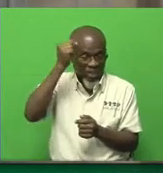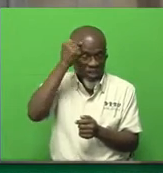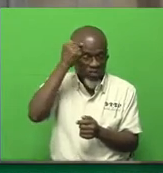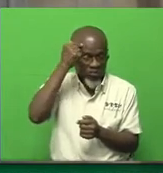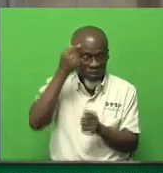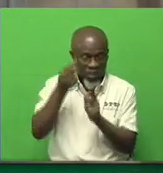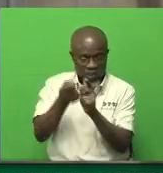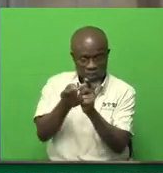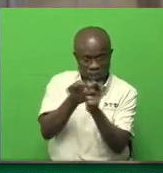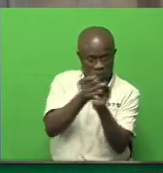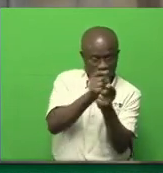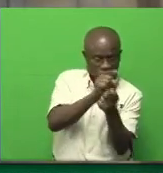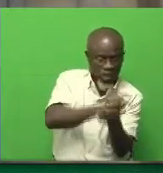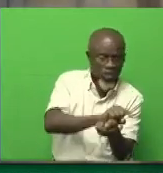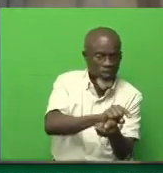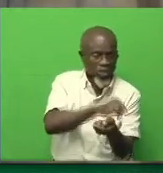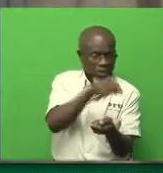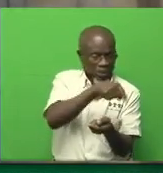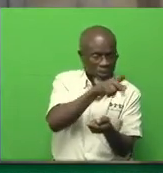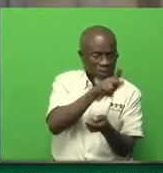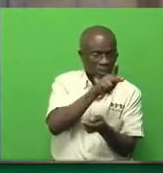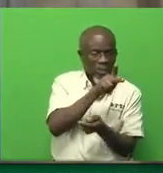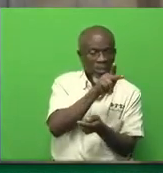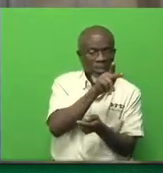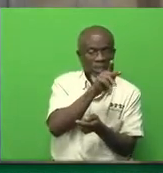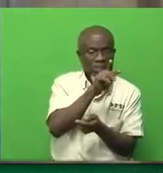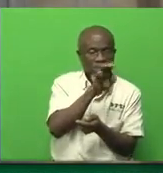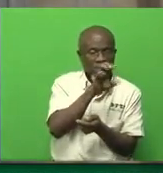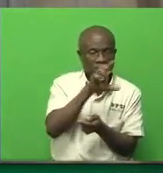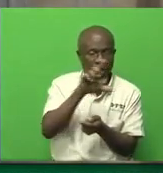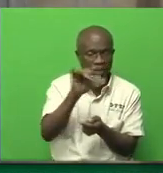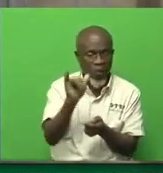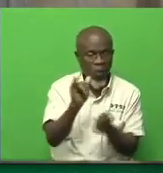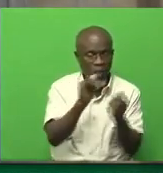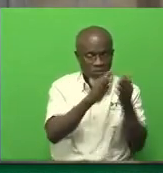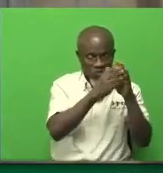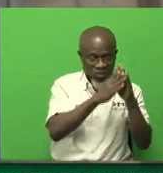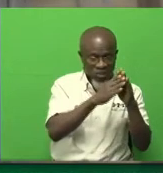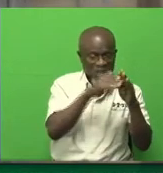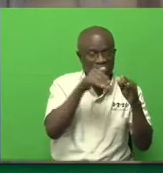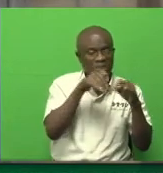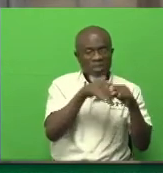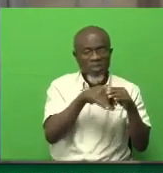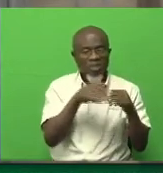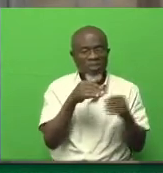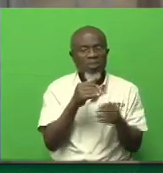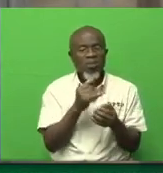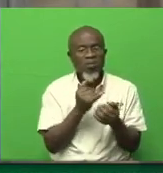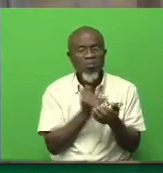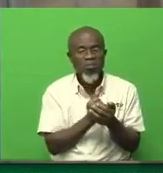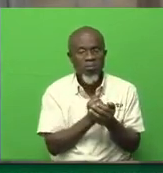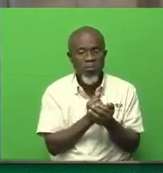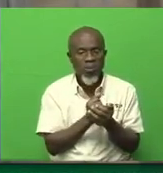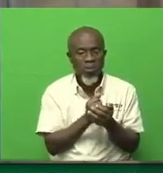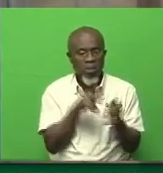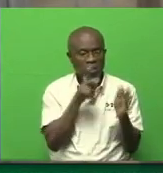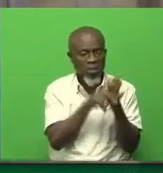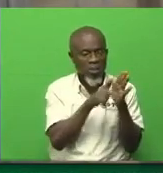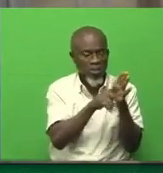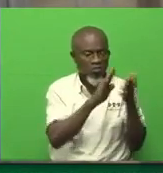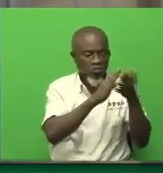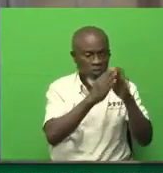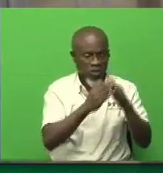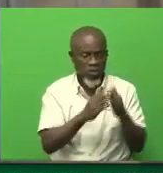killing Village I have brought this serious matter to Parliament on several occasions and pleaded for